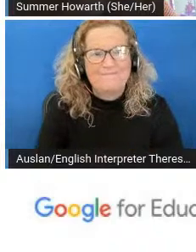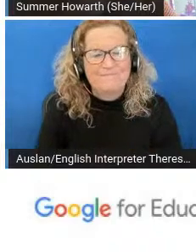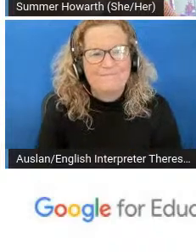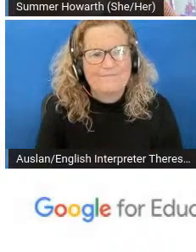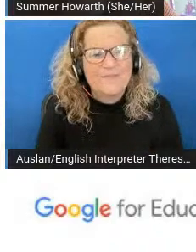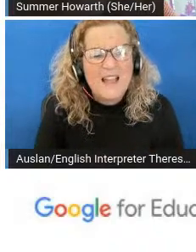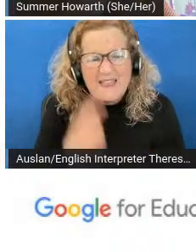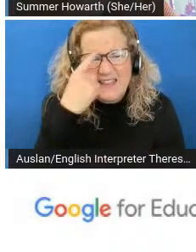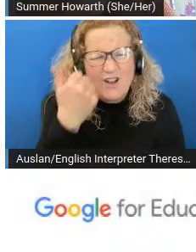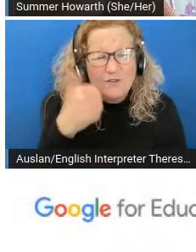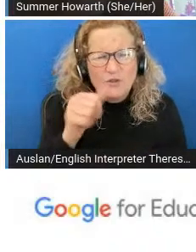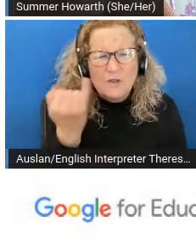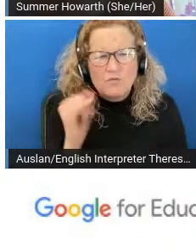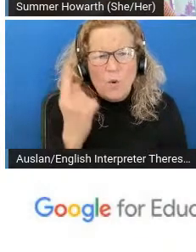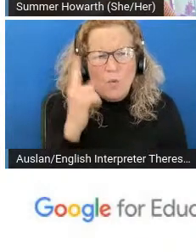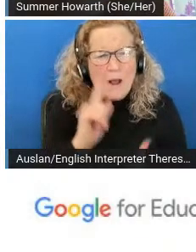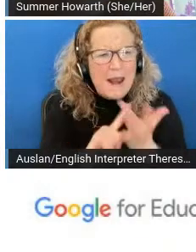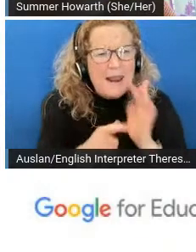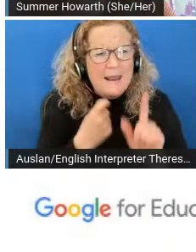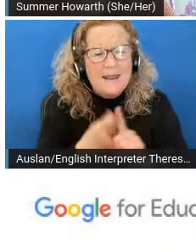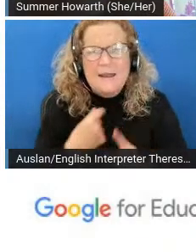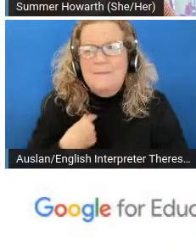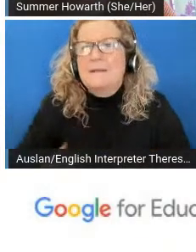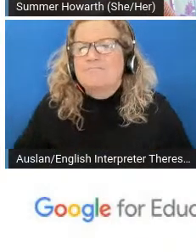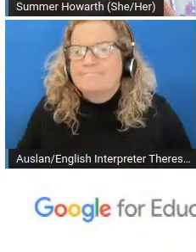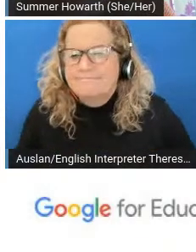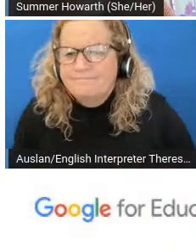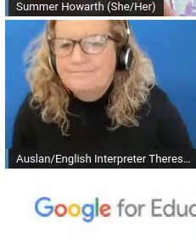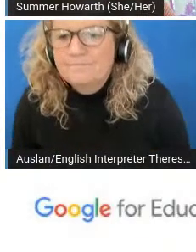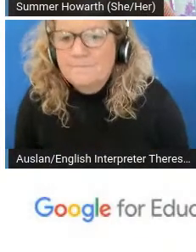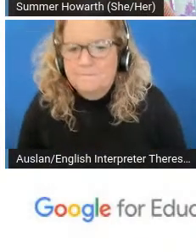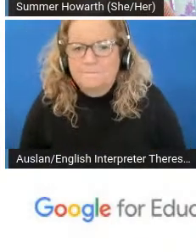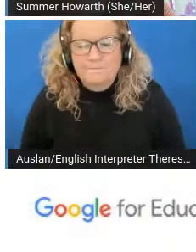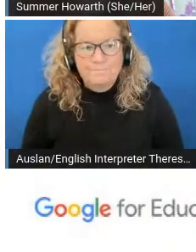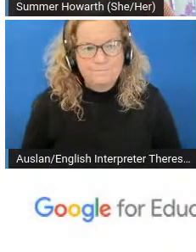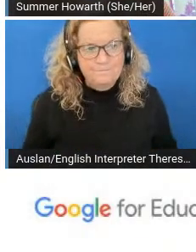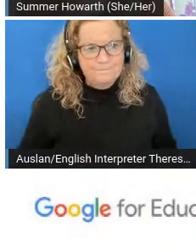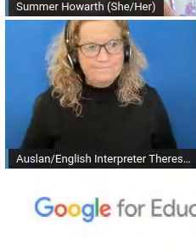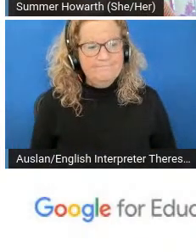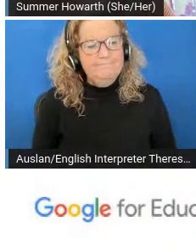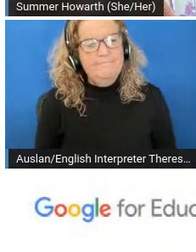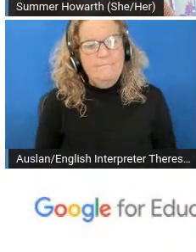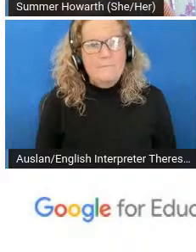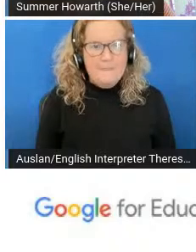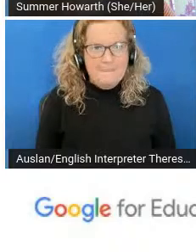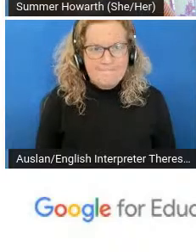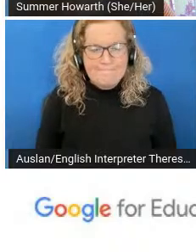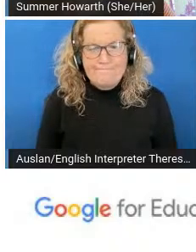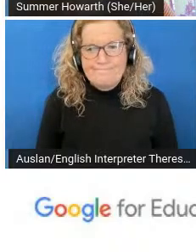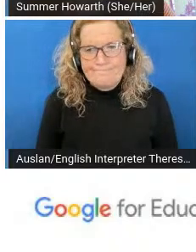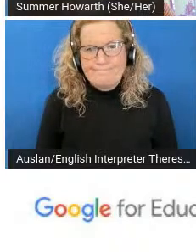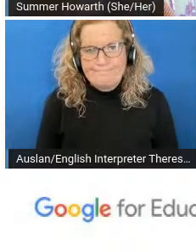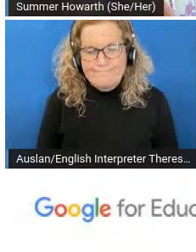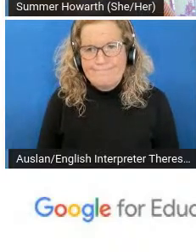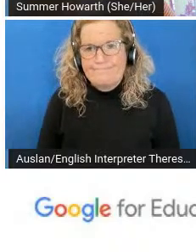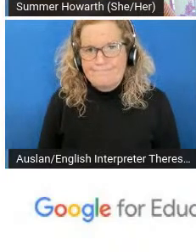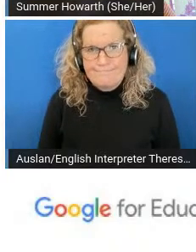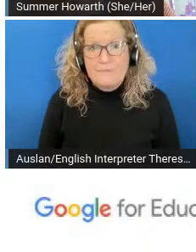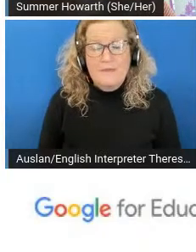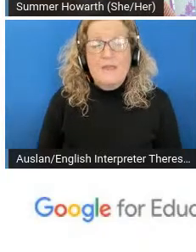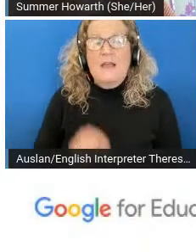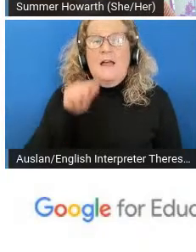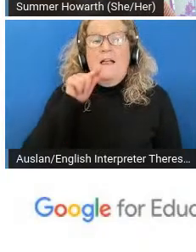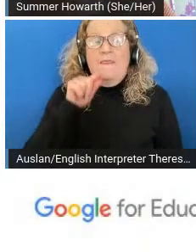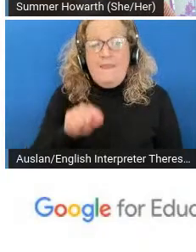kill that link and do this one instead. And was put into a browser. And what that means, it's /web, that's